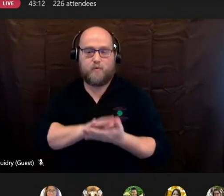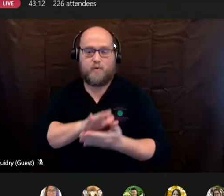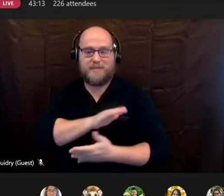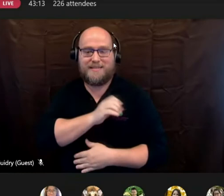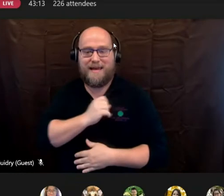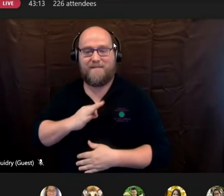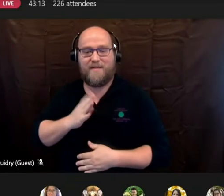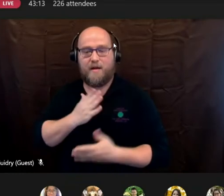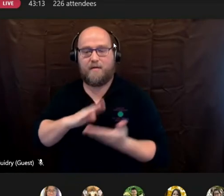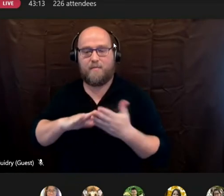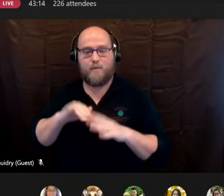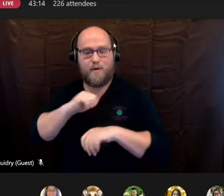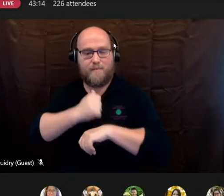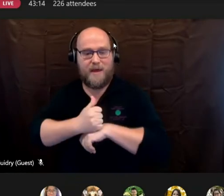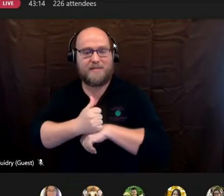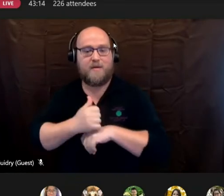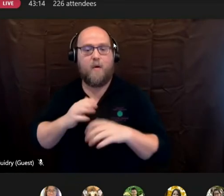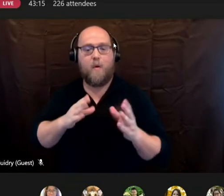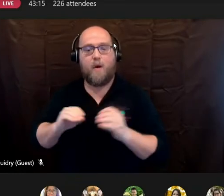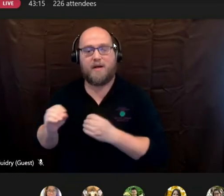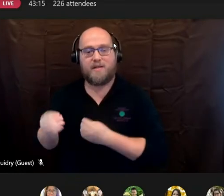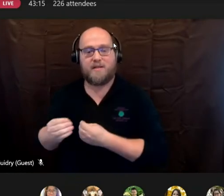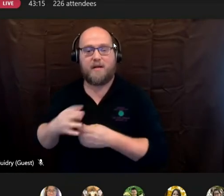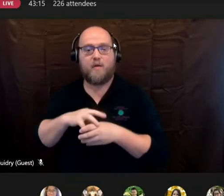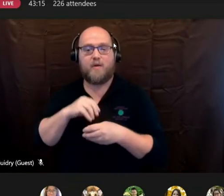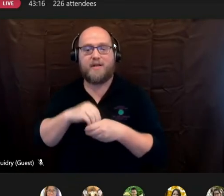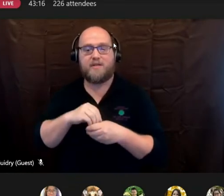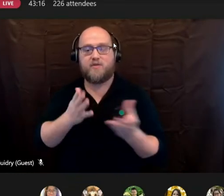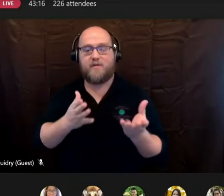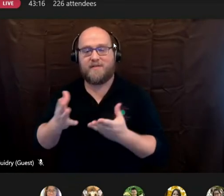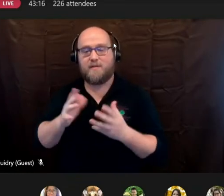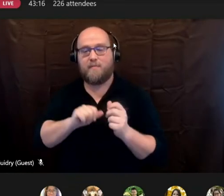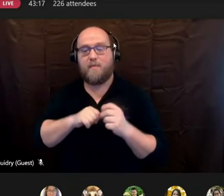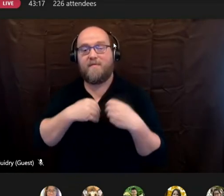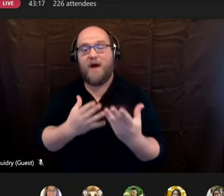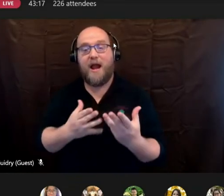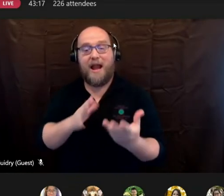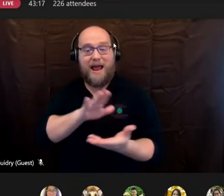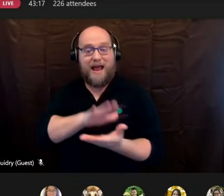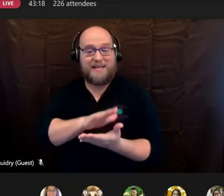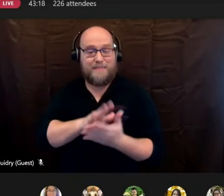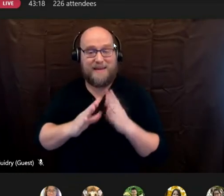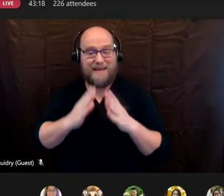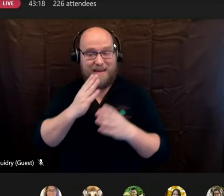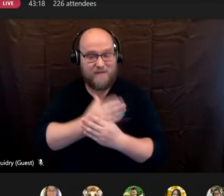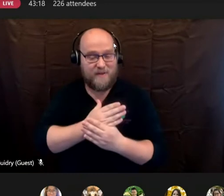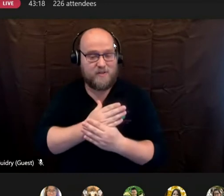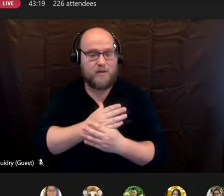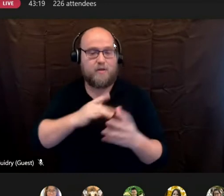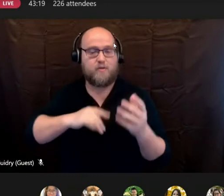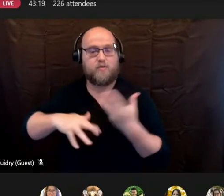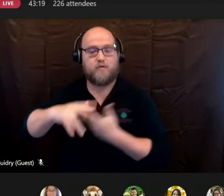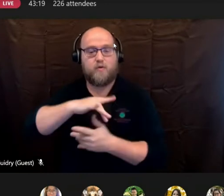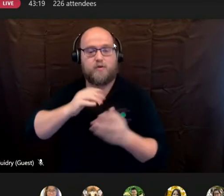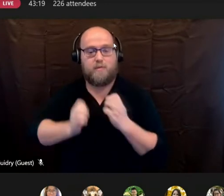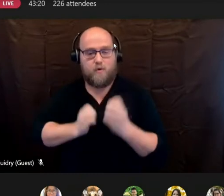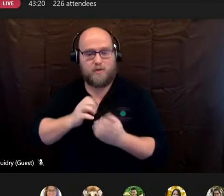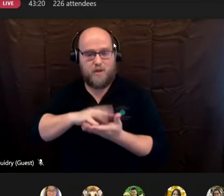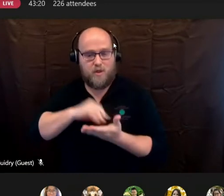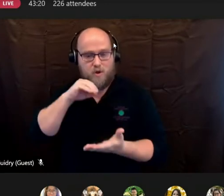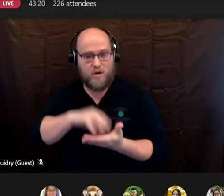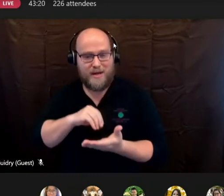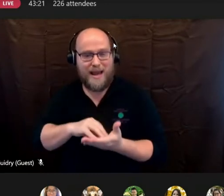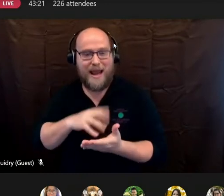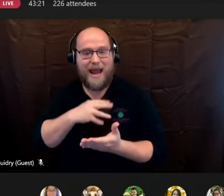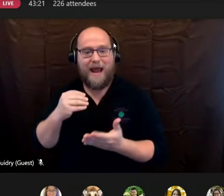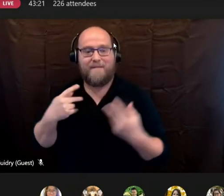and mental and physical health programming. We have partnerships with 18 licensed childcare providers at 68 of our elementary